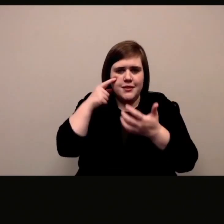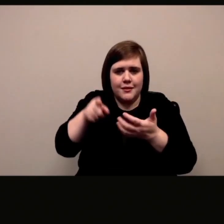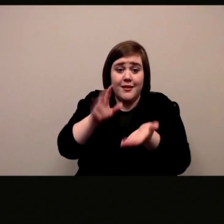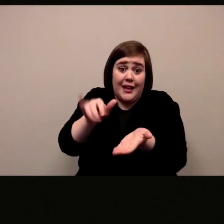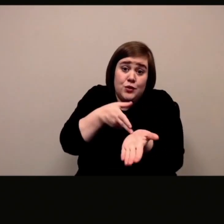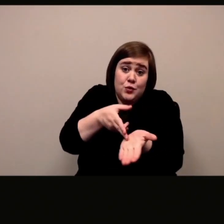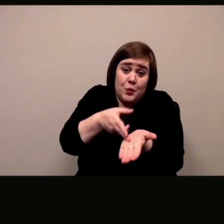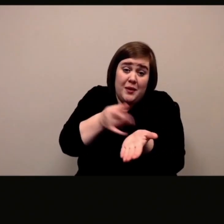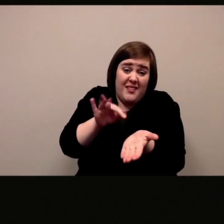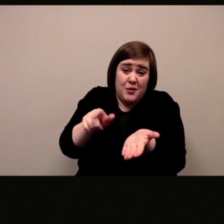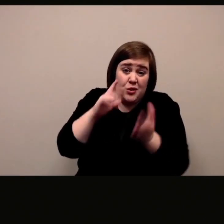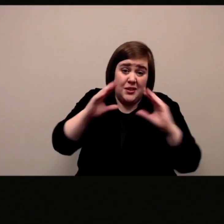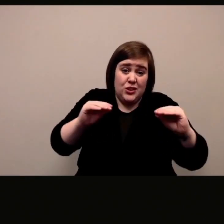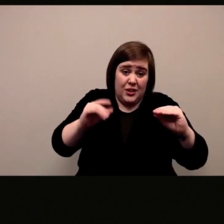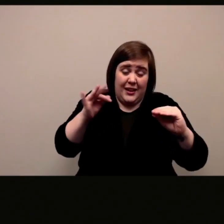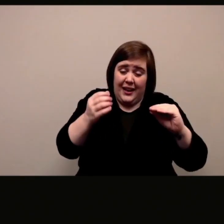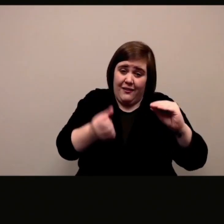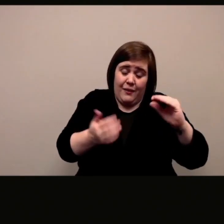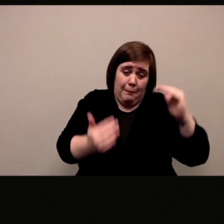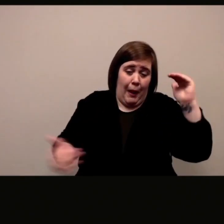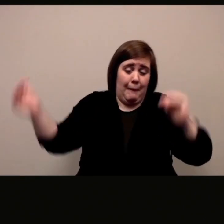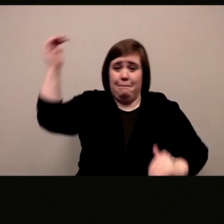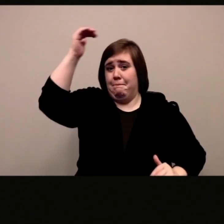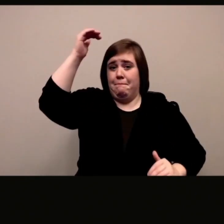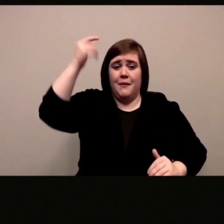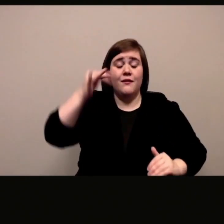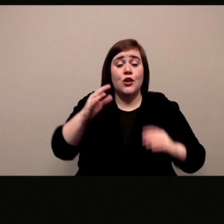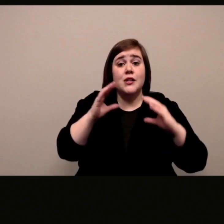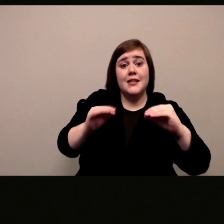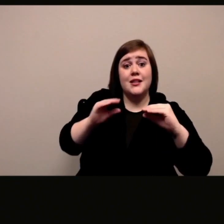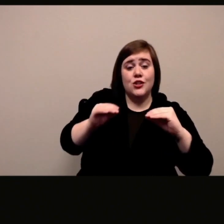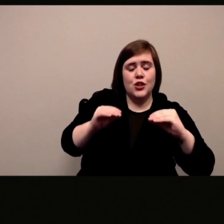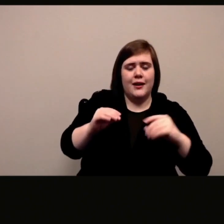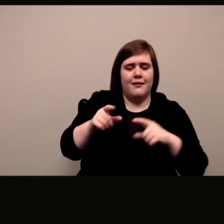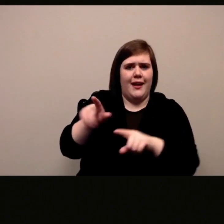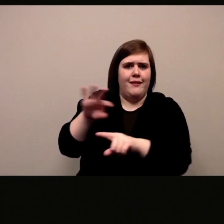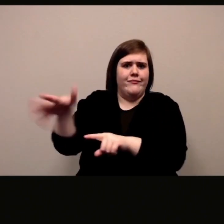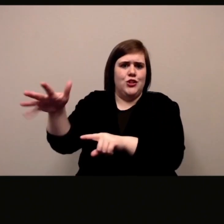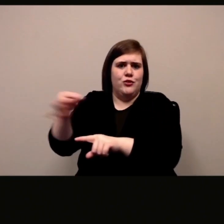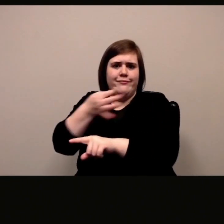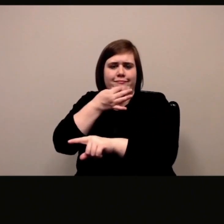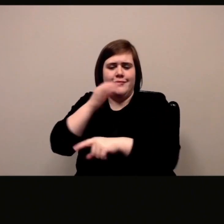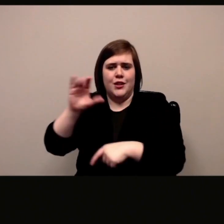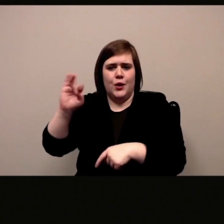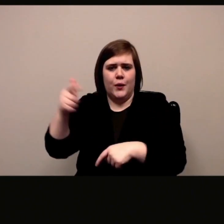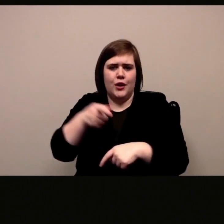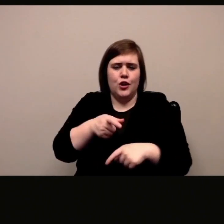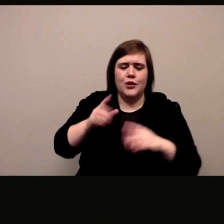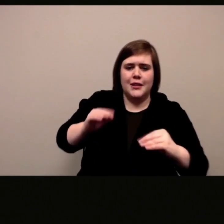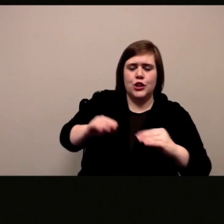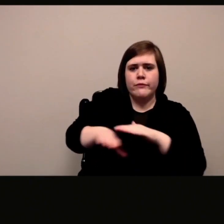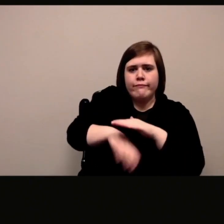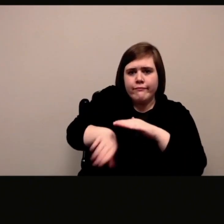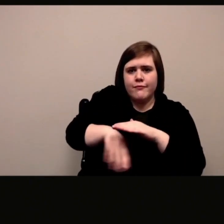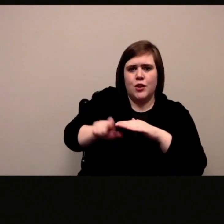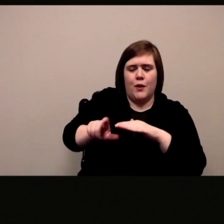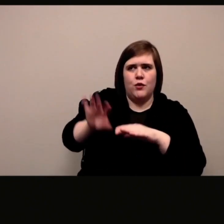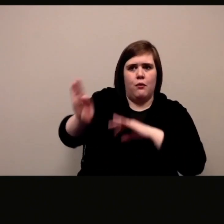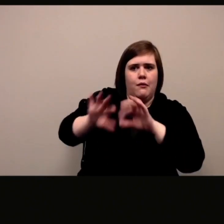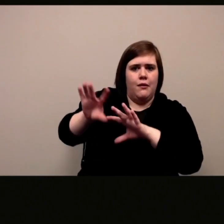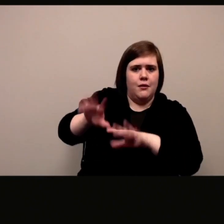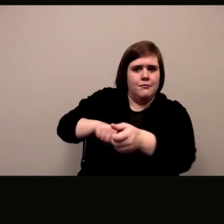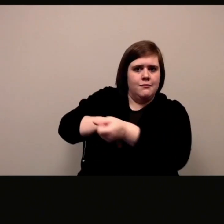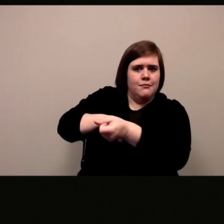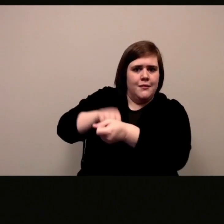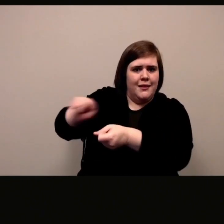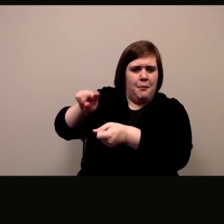what you're teaching, if they're great at coding and you're teaching an intro or intermediate class, you got to find those other resources. Like, if you just